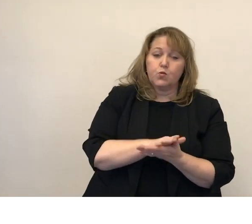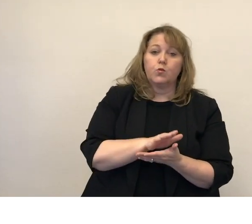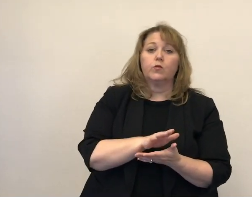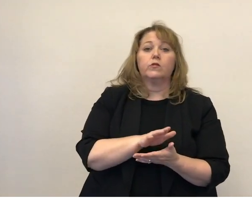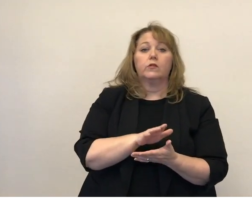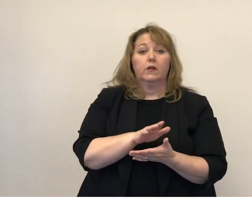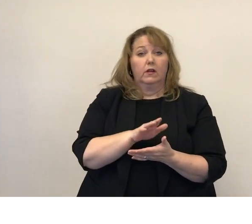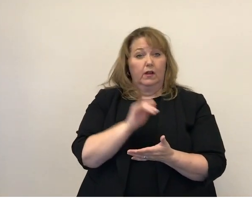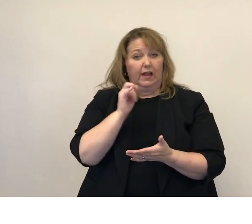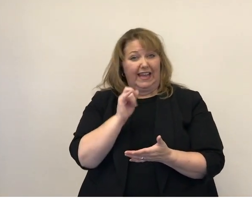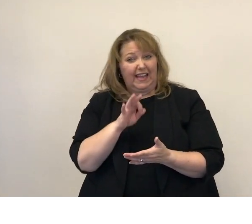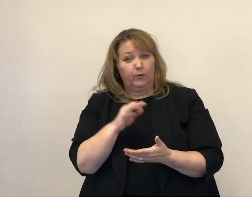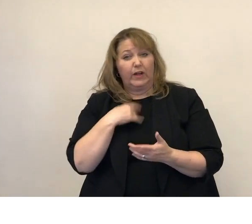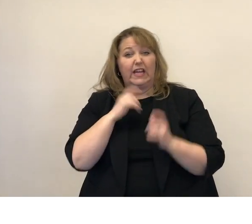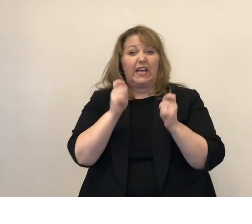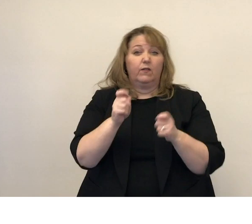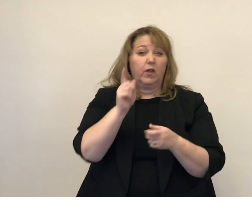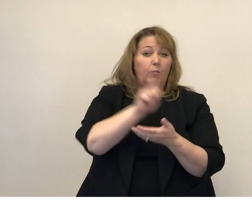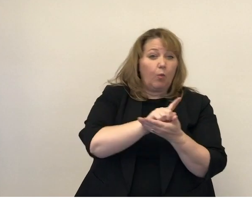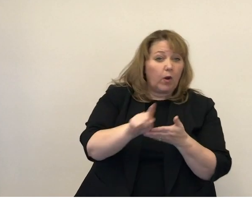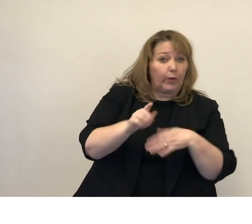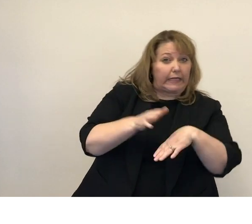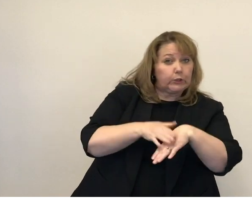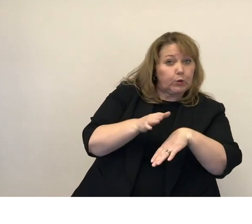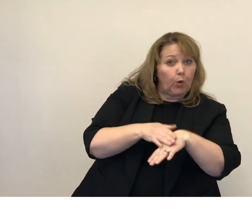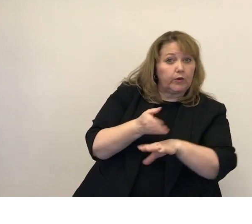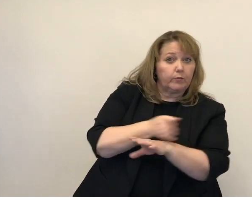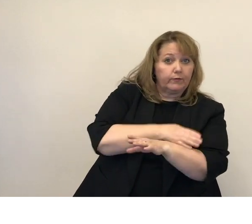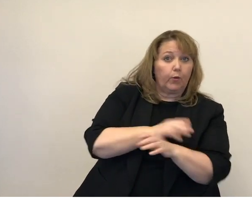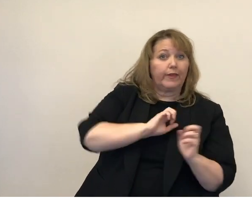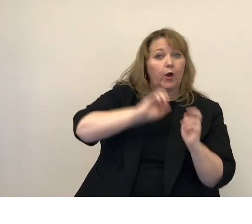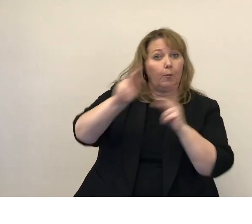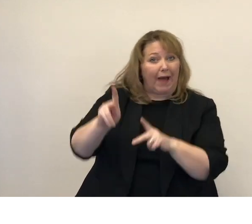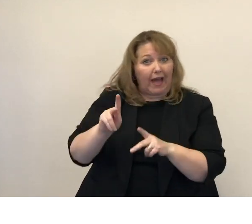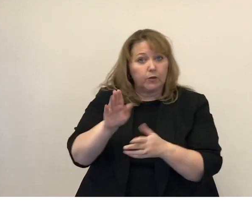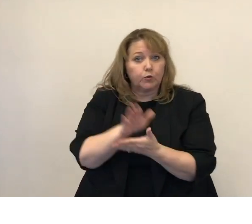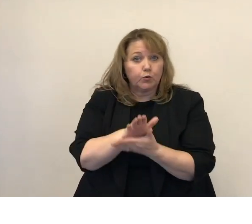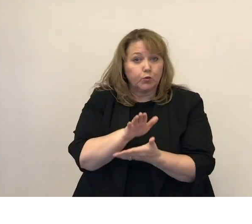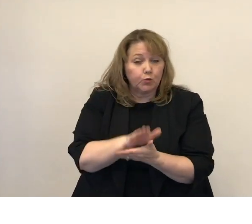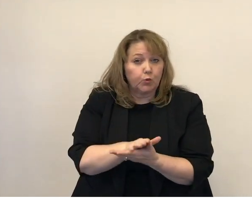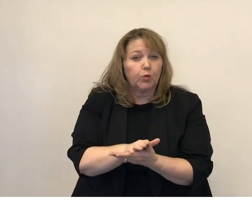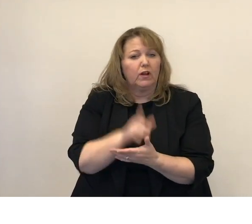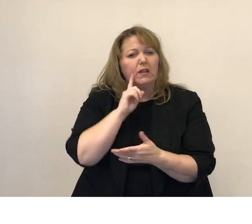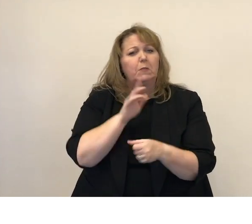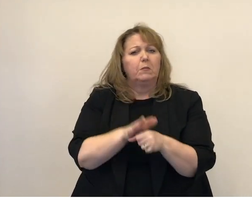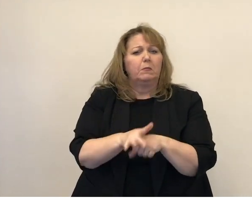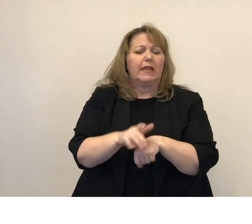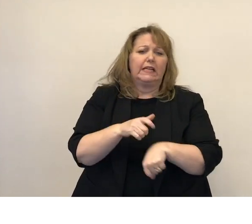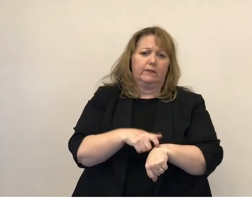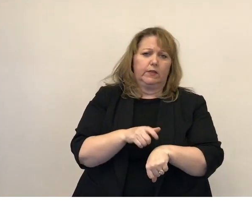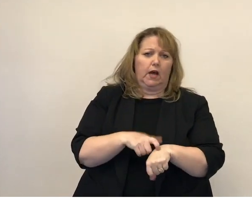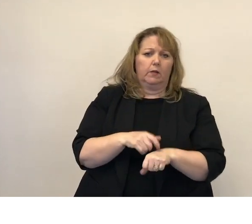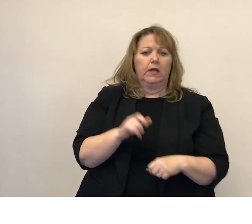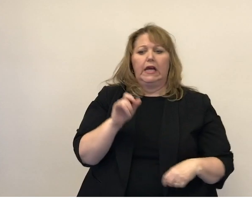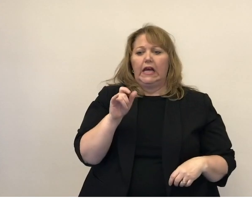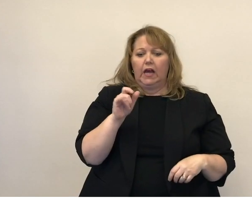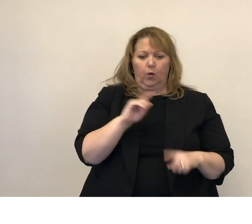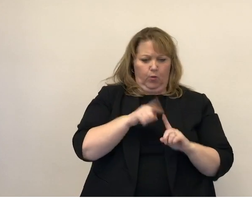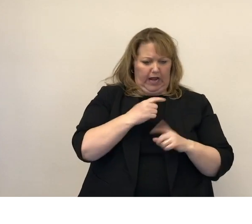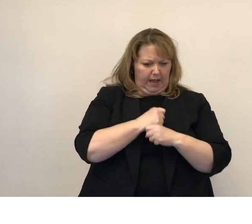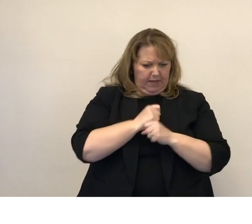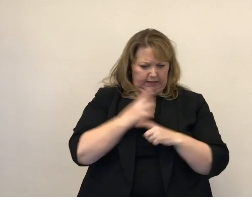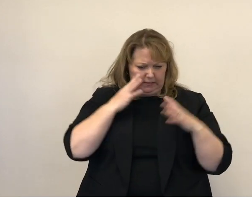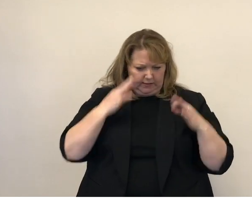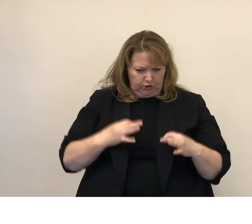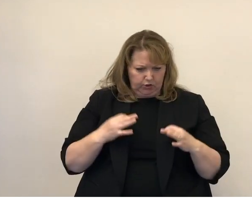time. Same as, I'm not going to say you can open up in 24 hours. People need to be able to make plans, and we will provide the information. As soon as I get it,